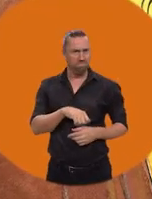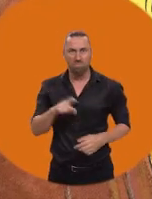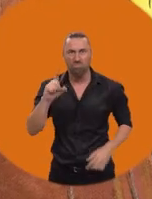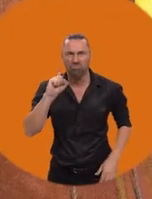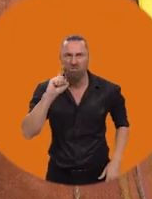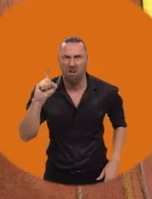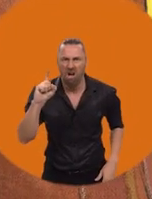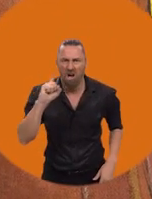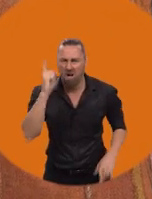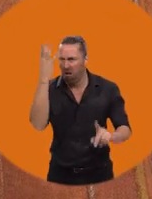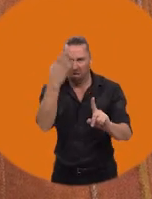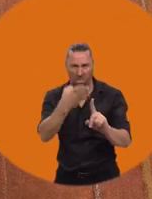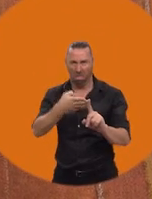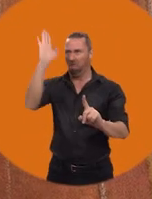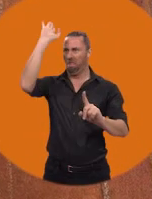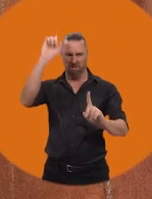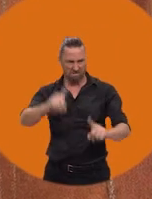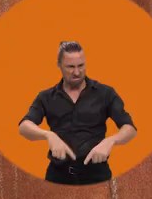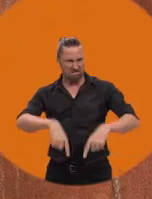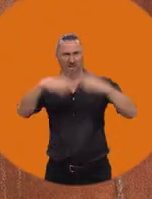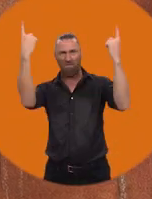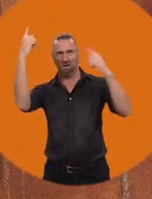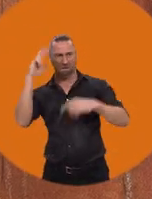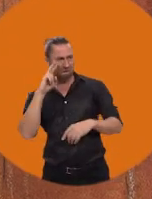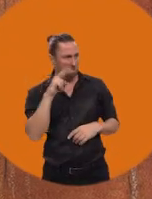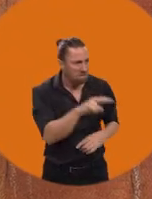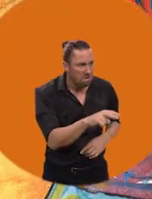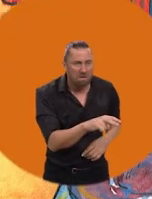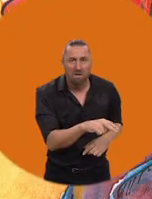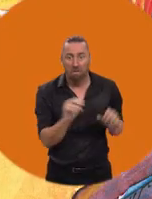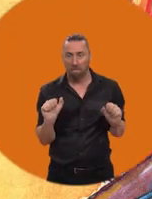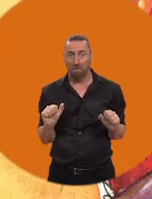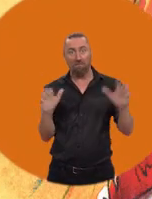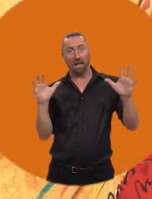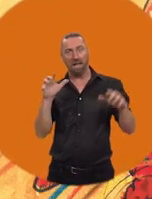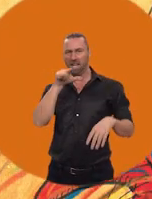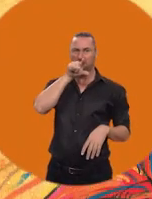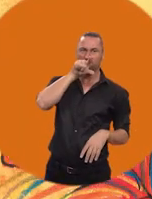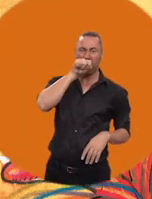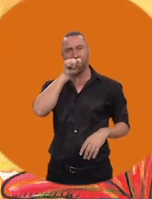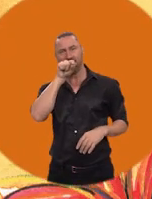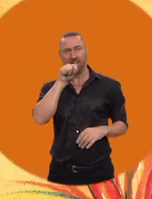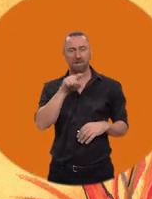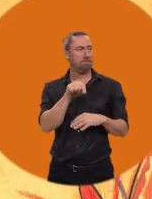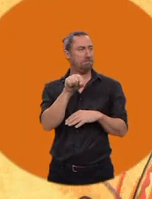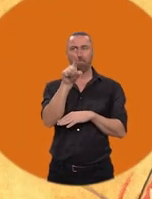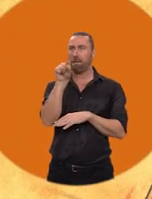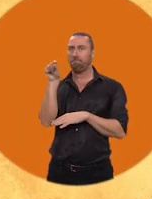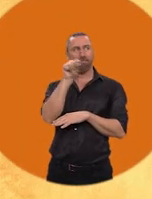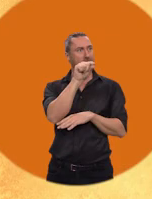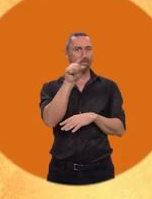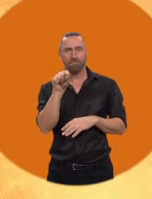the strangest, the weirdest of all, was rare Funky Chicken with a very odd